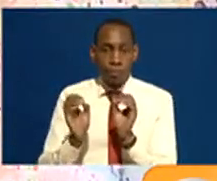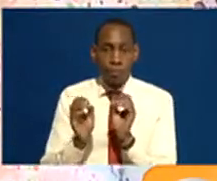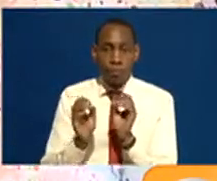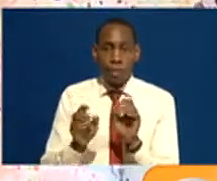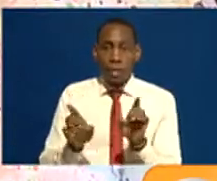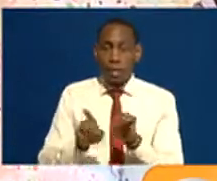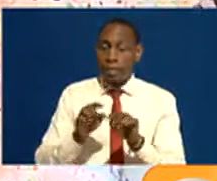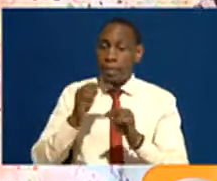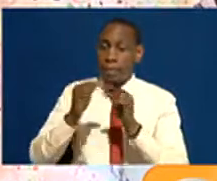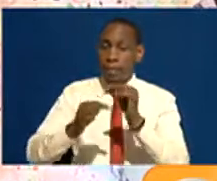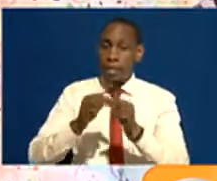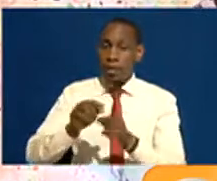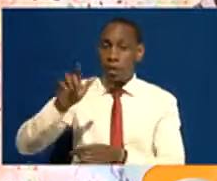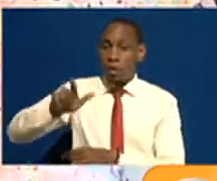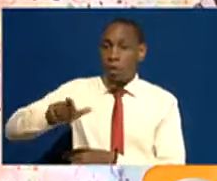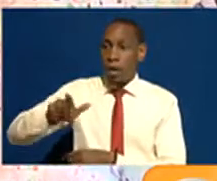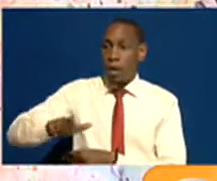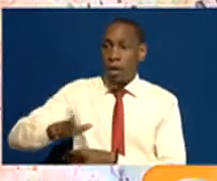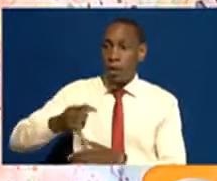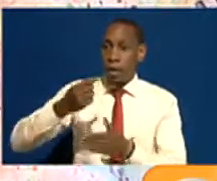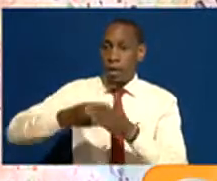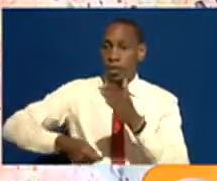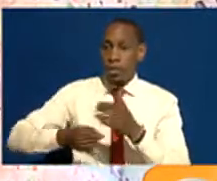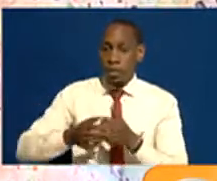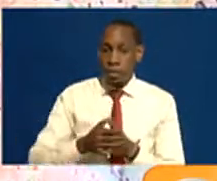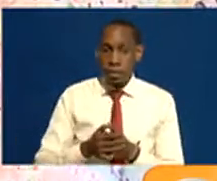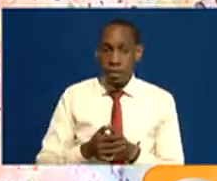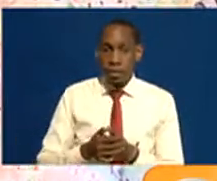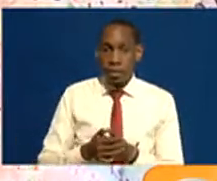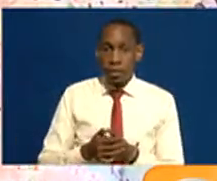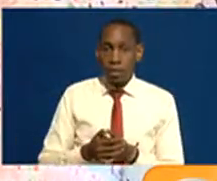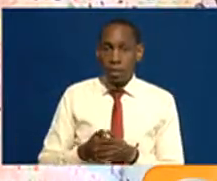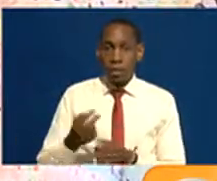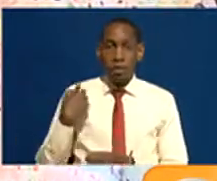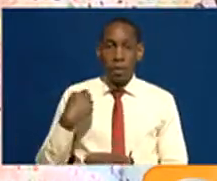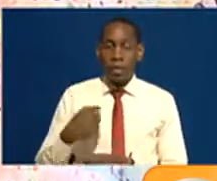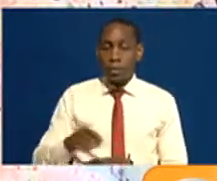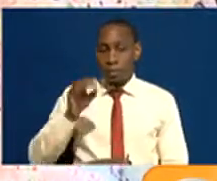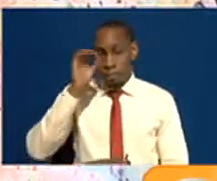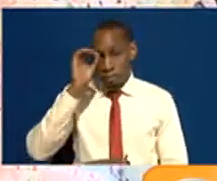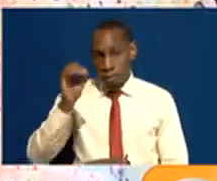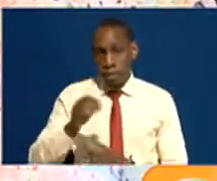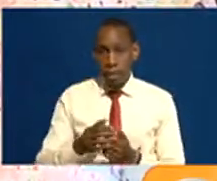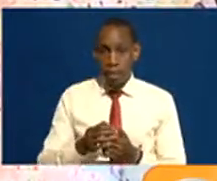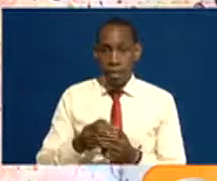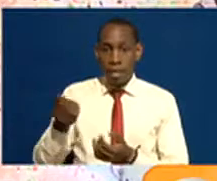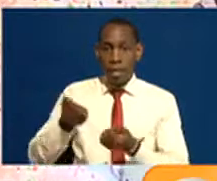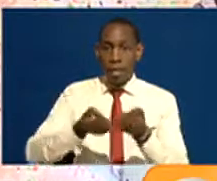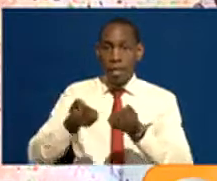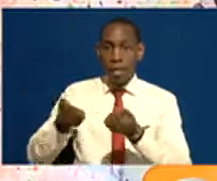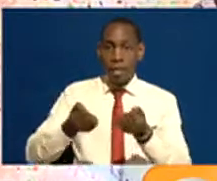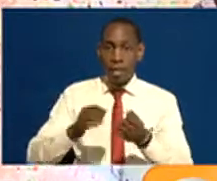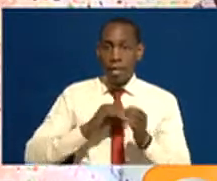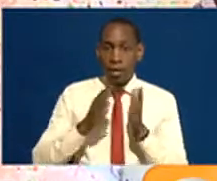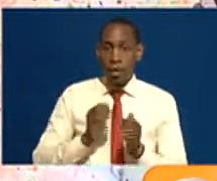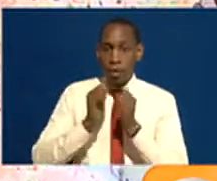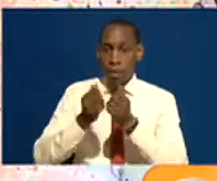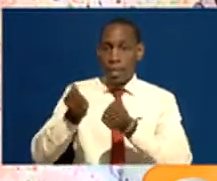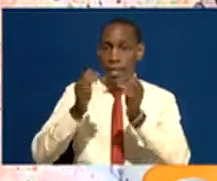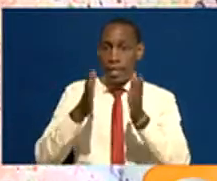It continues to lower their prices without any consultation with the car owners and drivers.